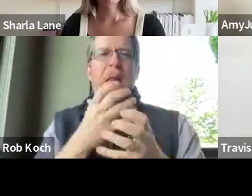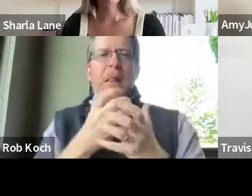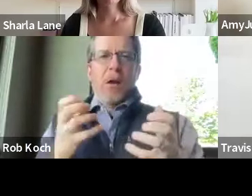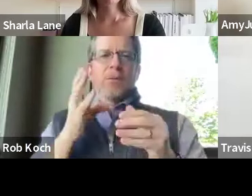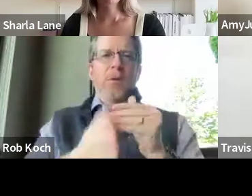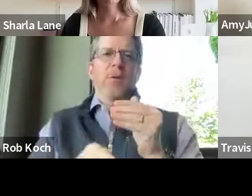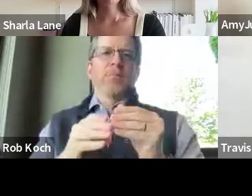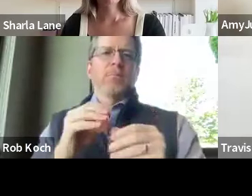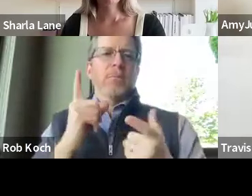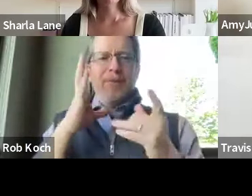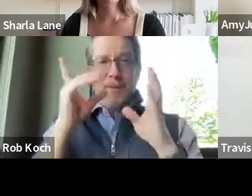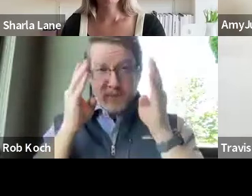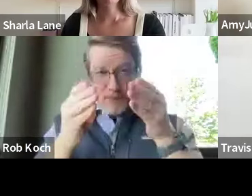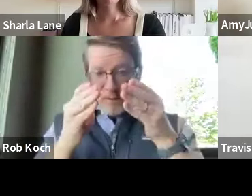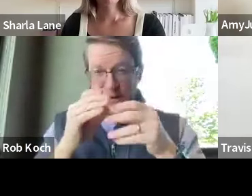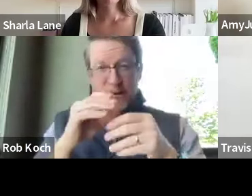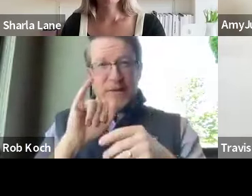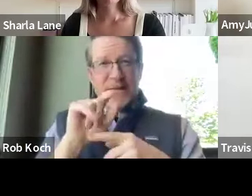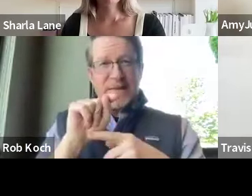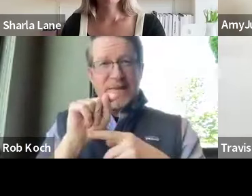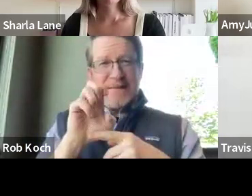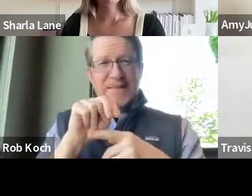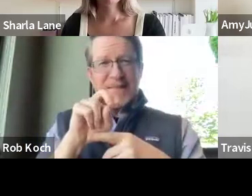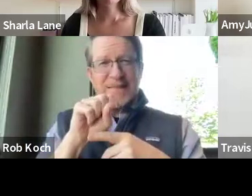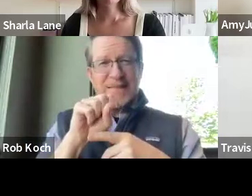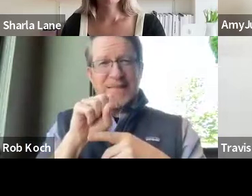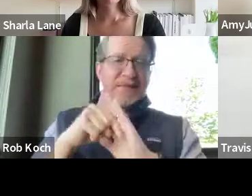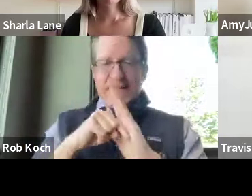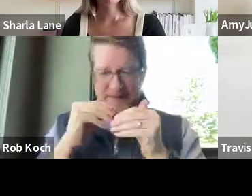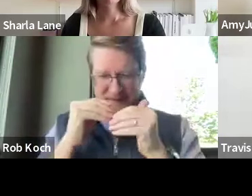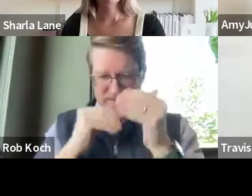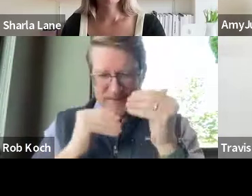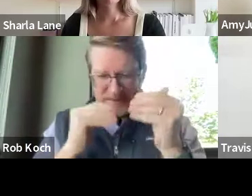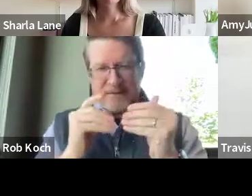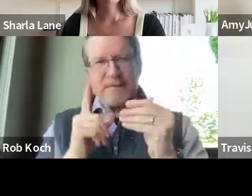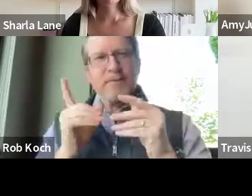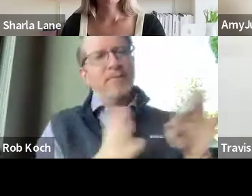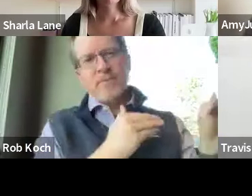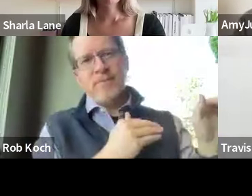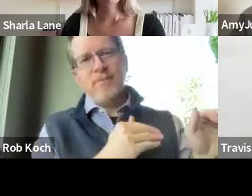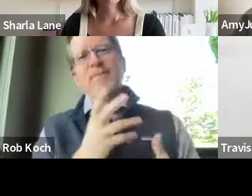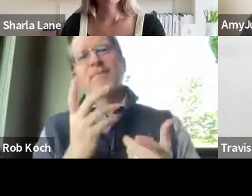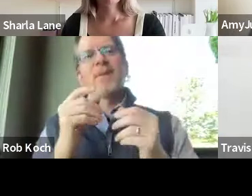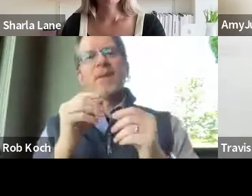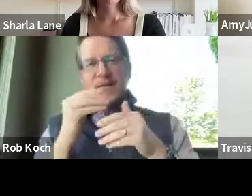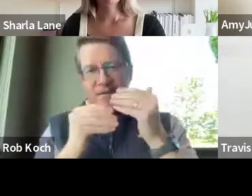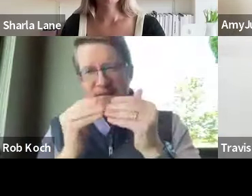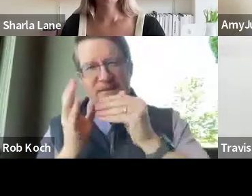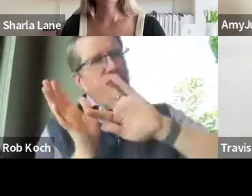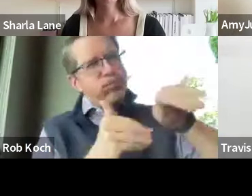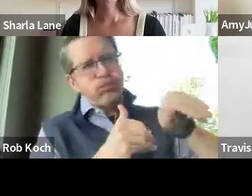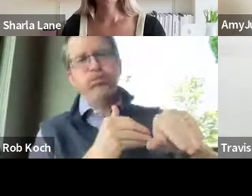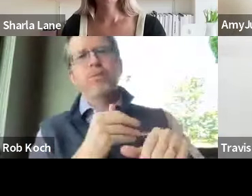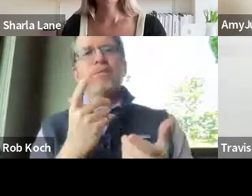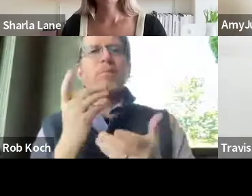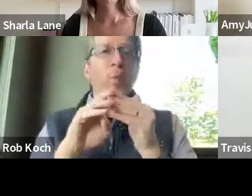minutes a week, we could get a lot done. It could just be an intense focus for a short